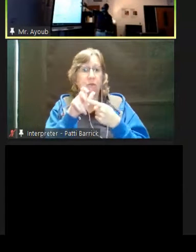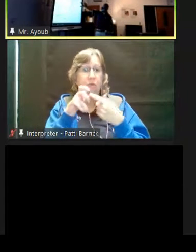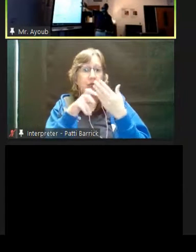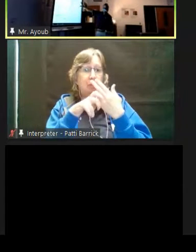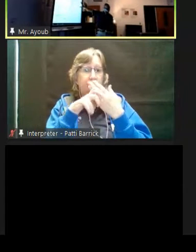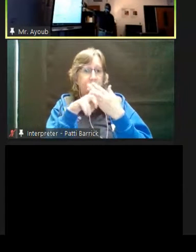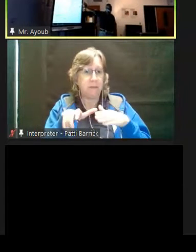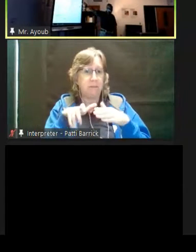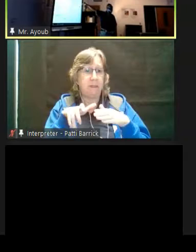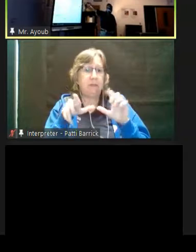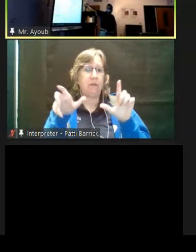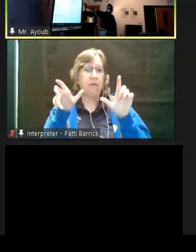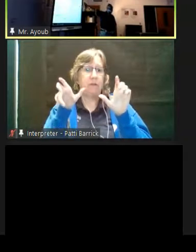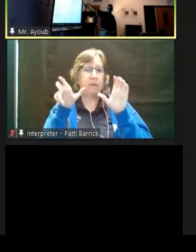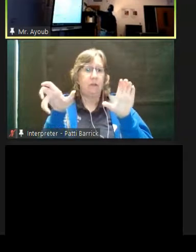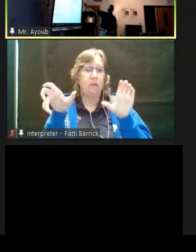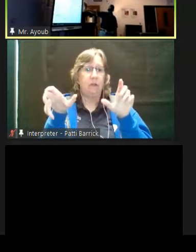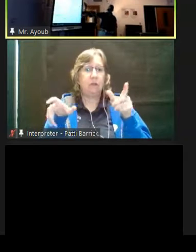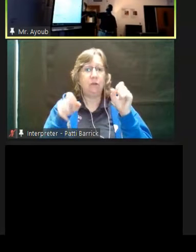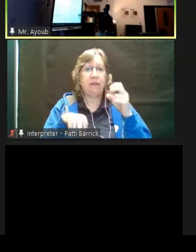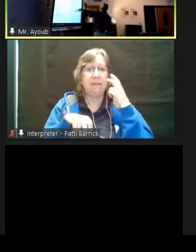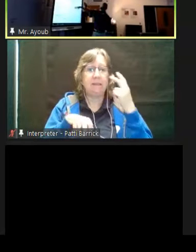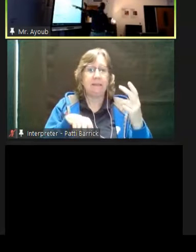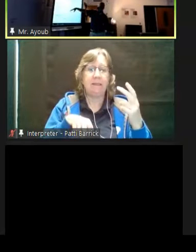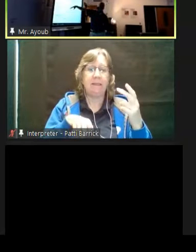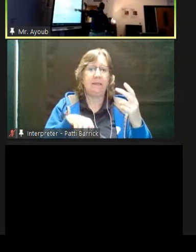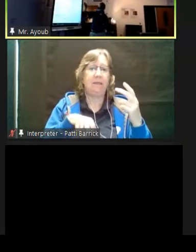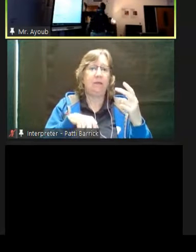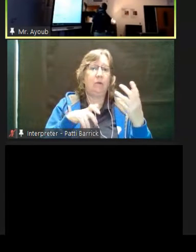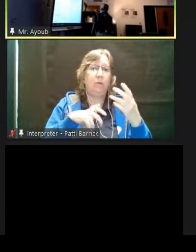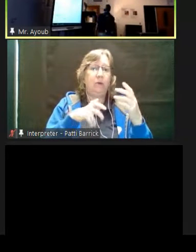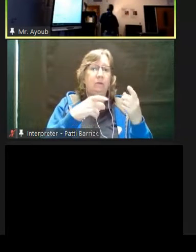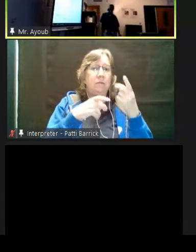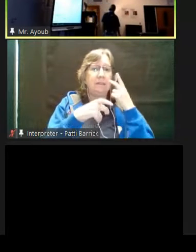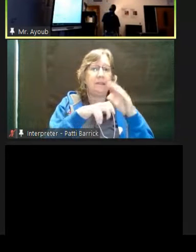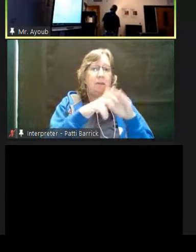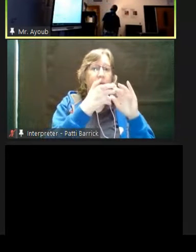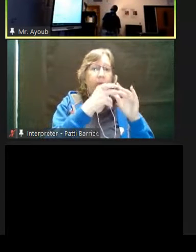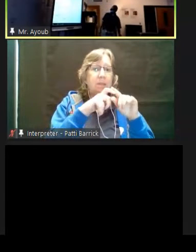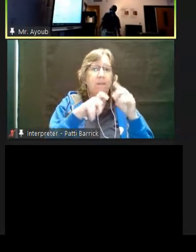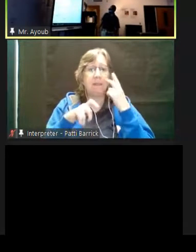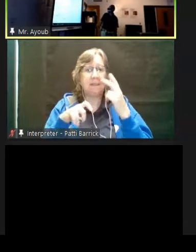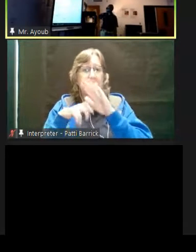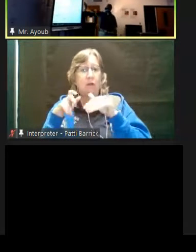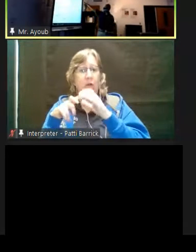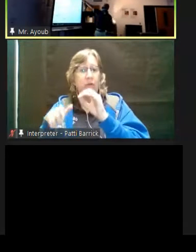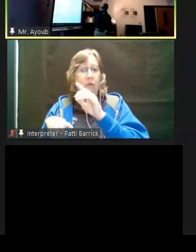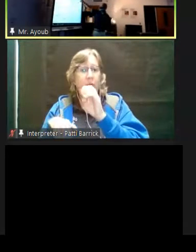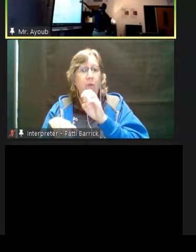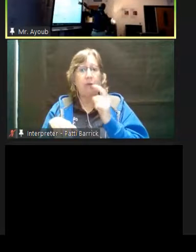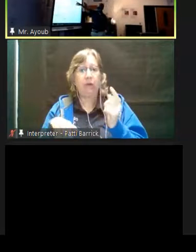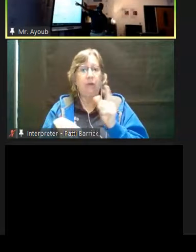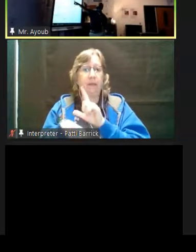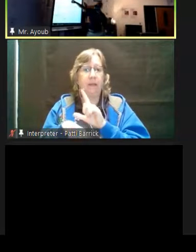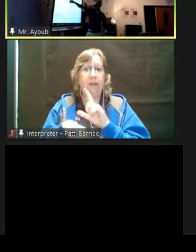it looks like on a web browser. So this is what we see on a website. But look at all the stuff right here. And then notice